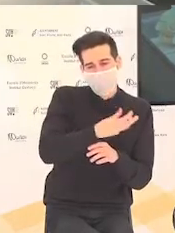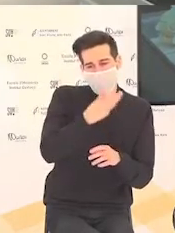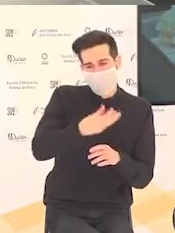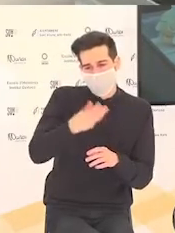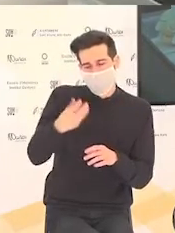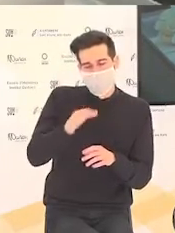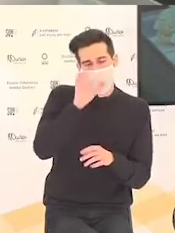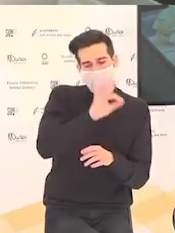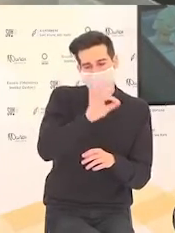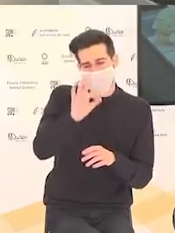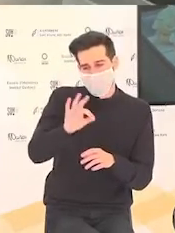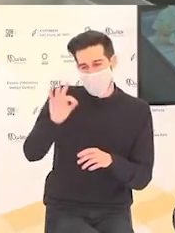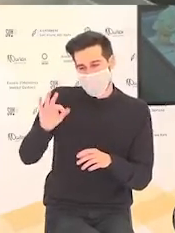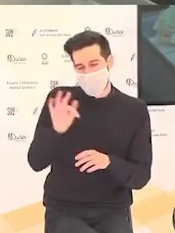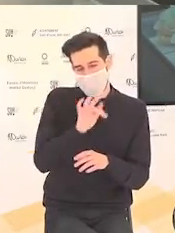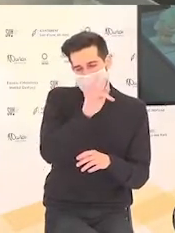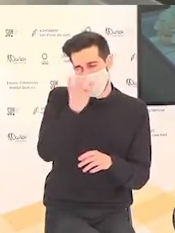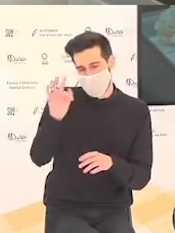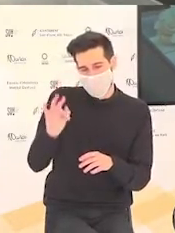Just do enough so that we've got a